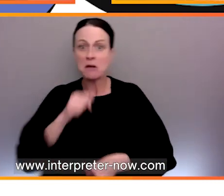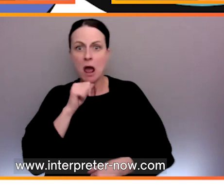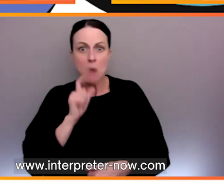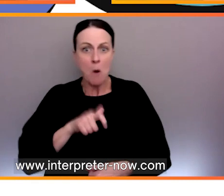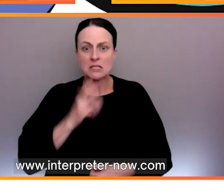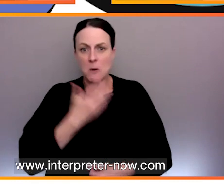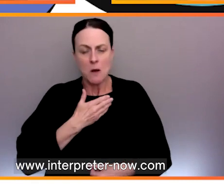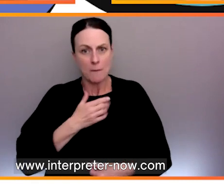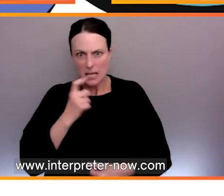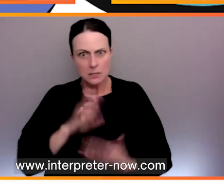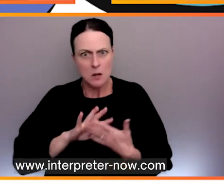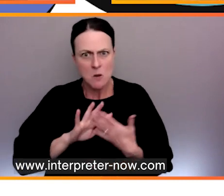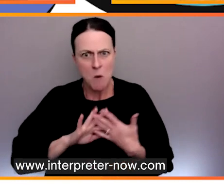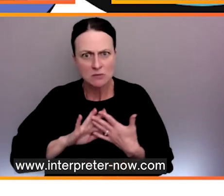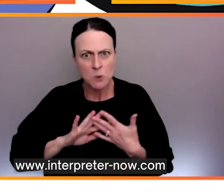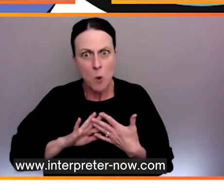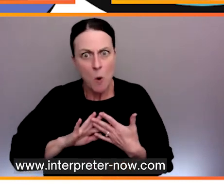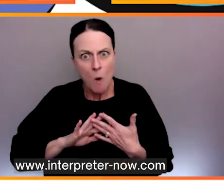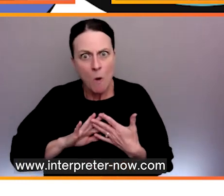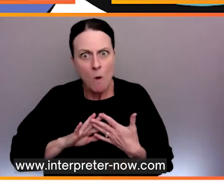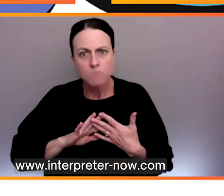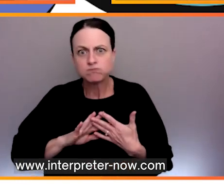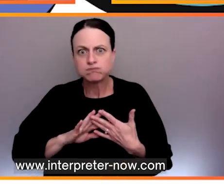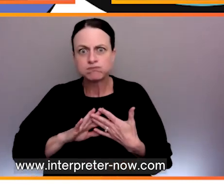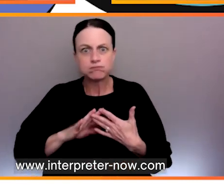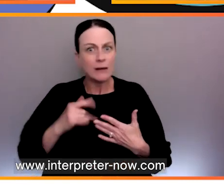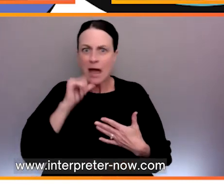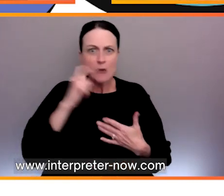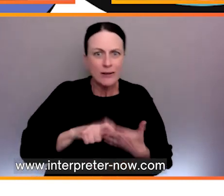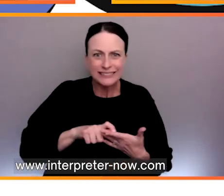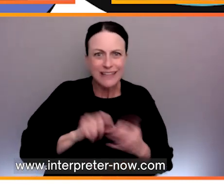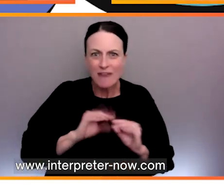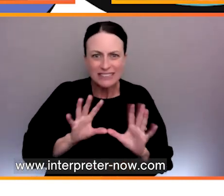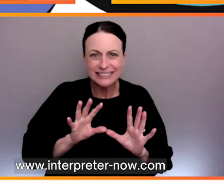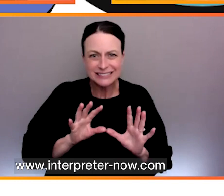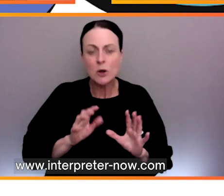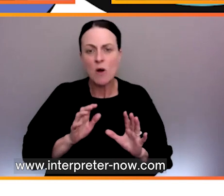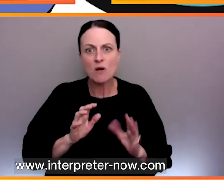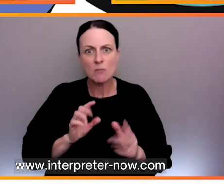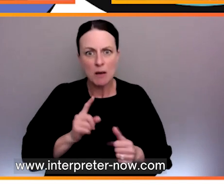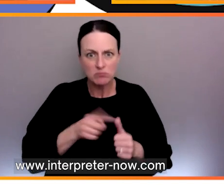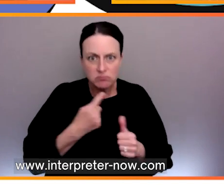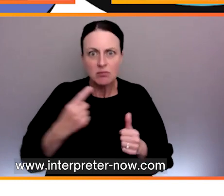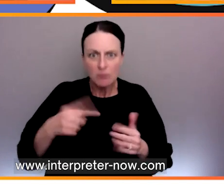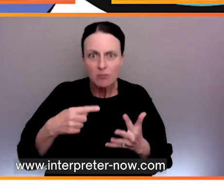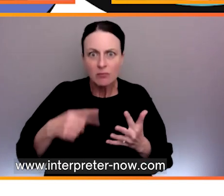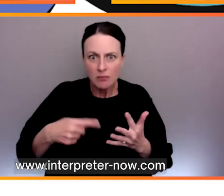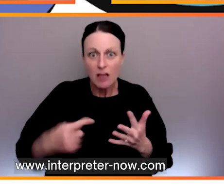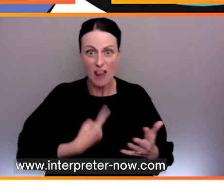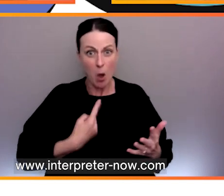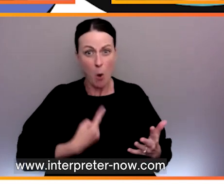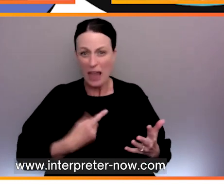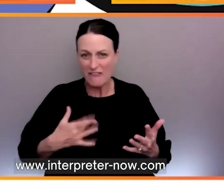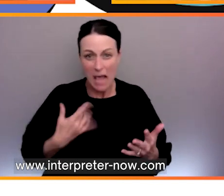And then with that, you mix those up in the blender, and it really spits out shame,